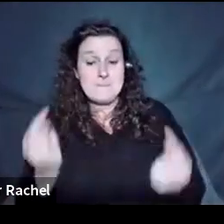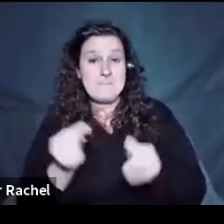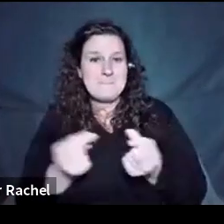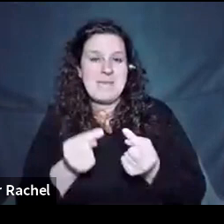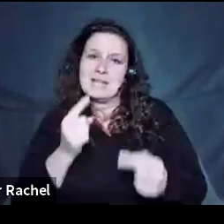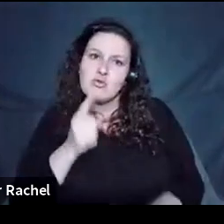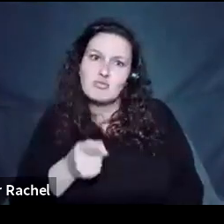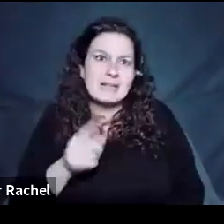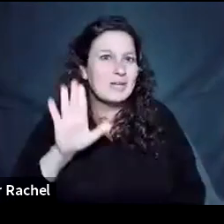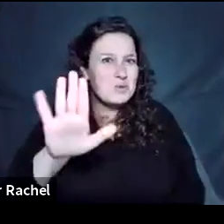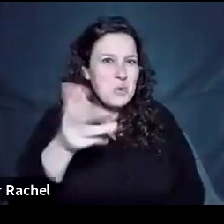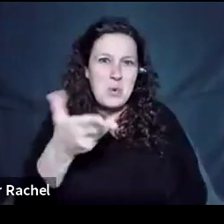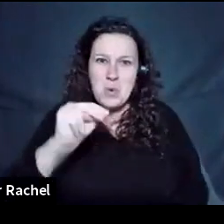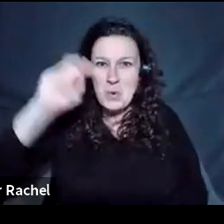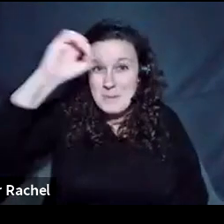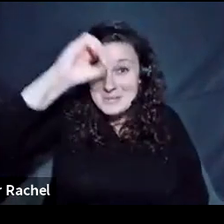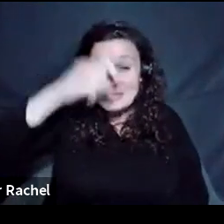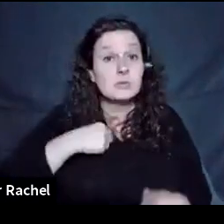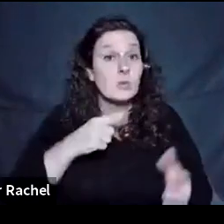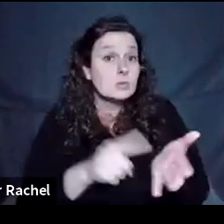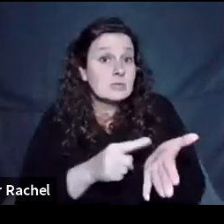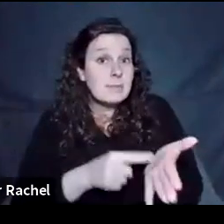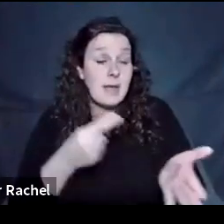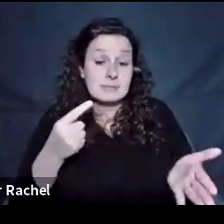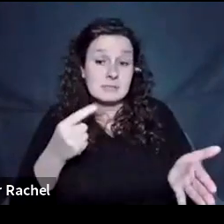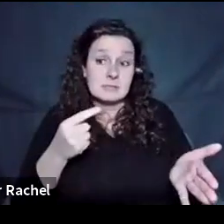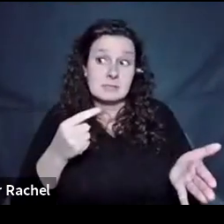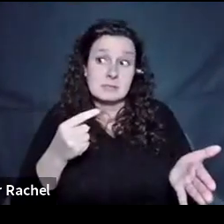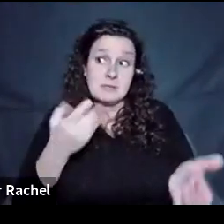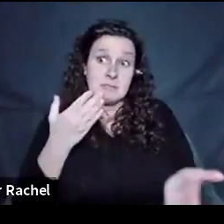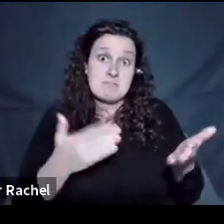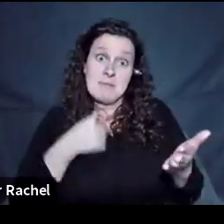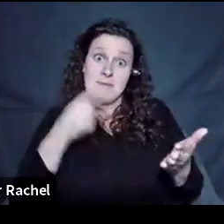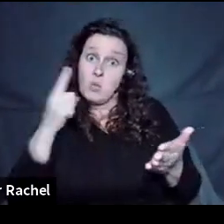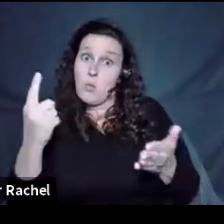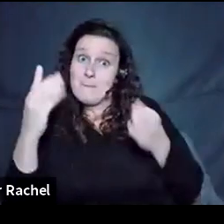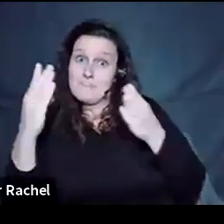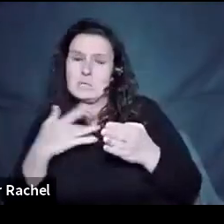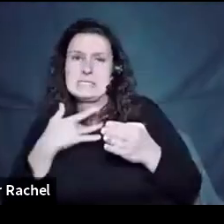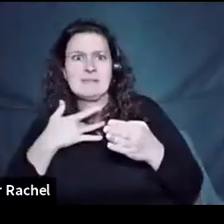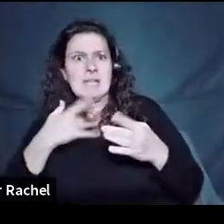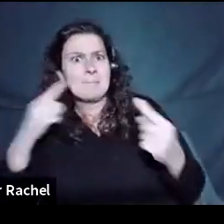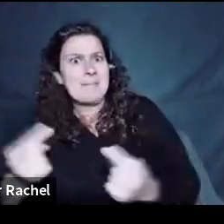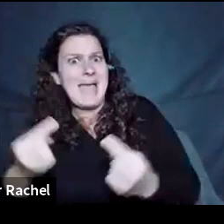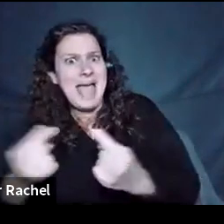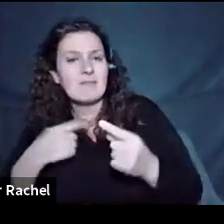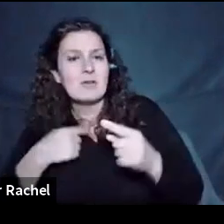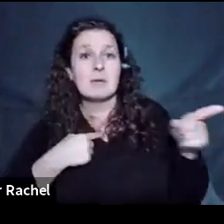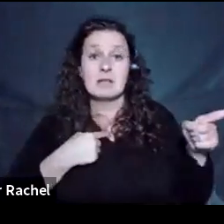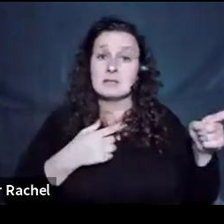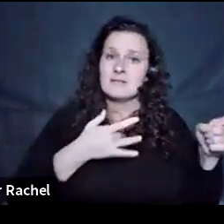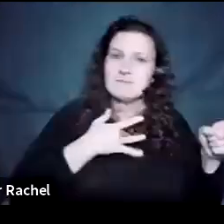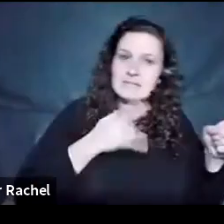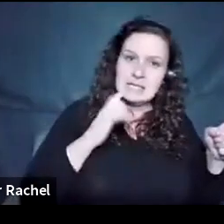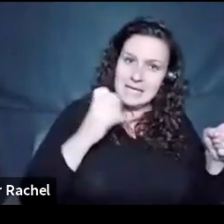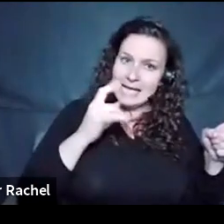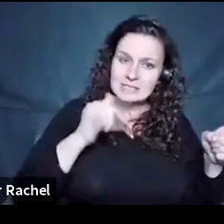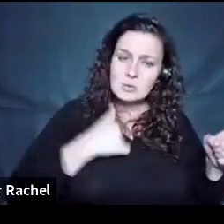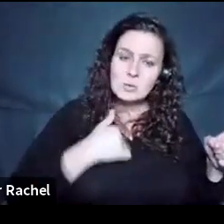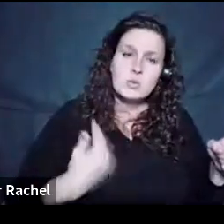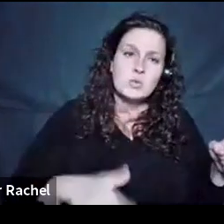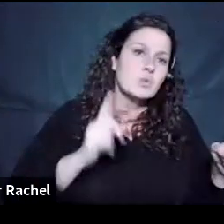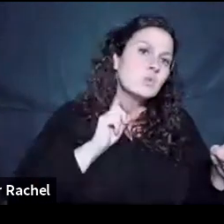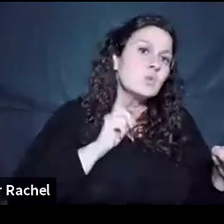subjective thing. So something that might seem painful to one person might be the height of ecstasy for someone else.